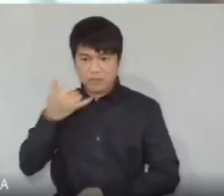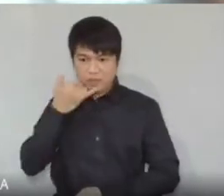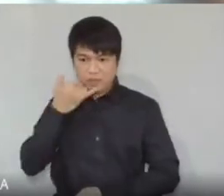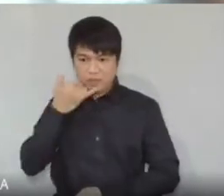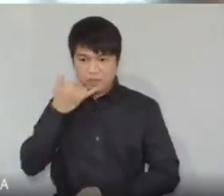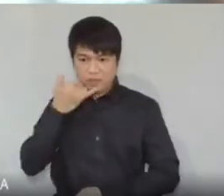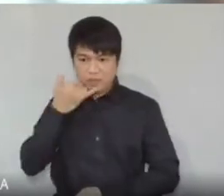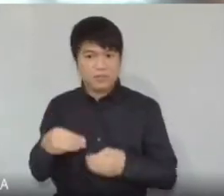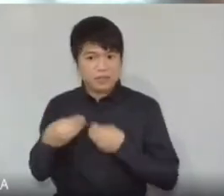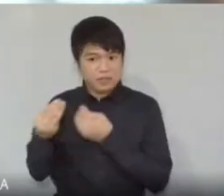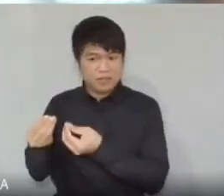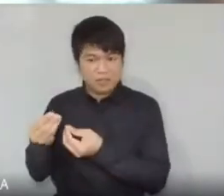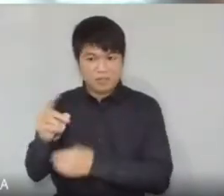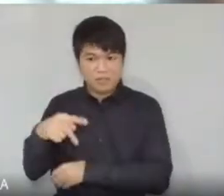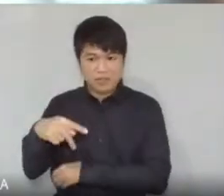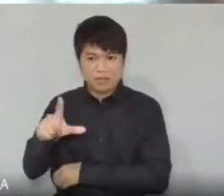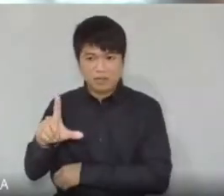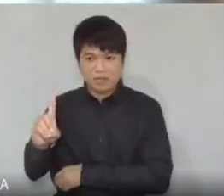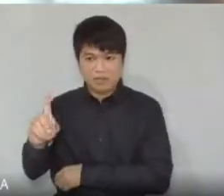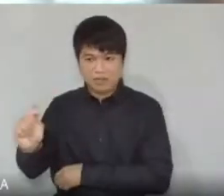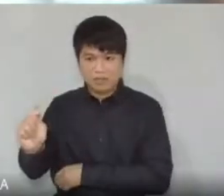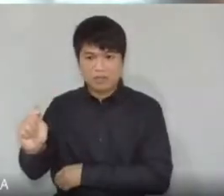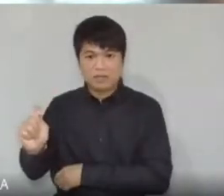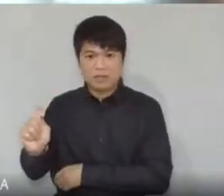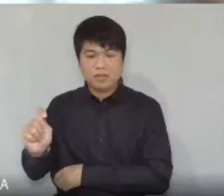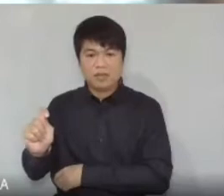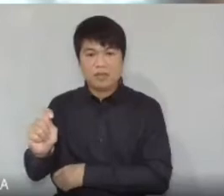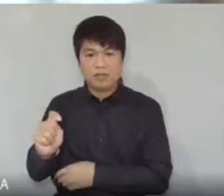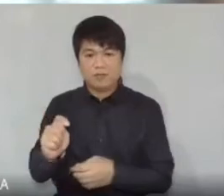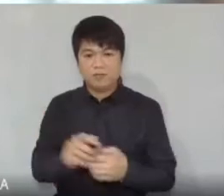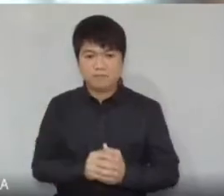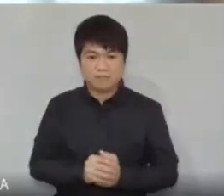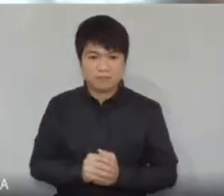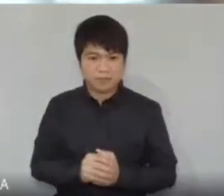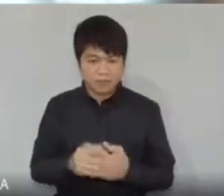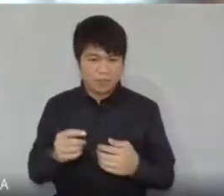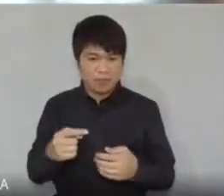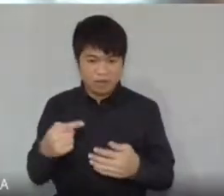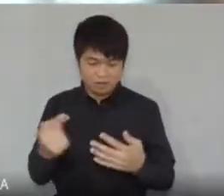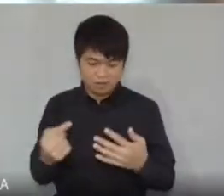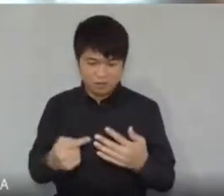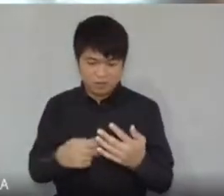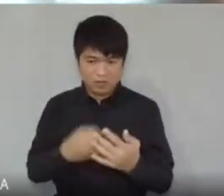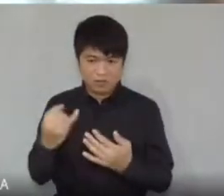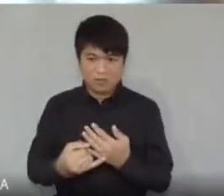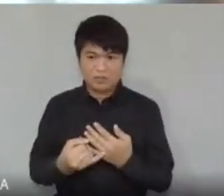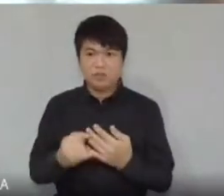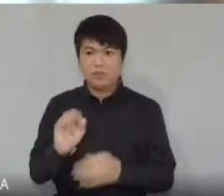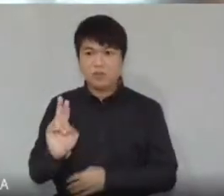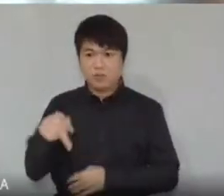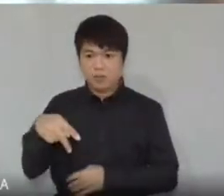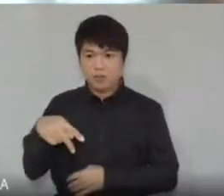webinar series on Stop COVID Deaths, available periodically through its own dedicated Facebook page.